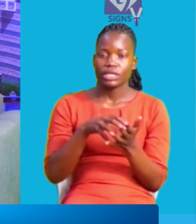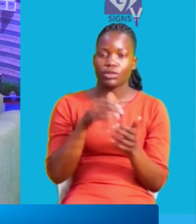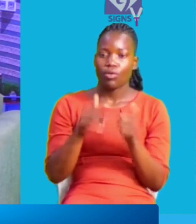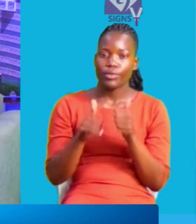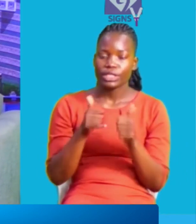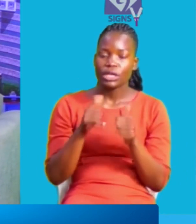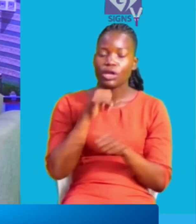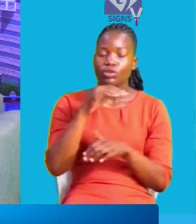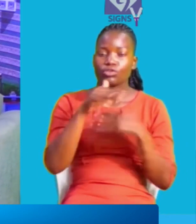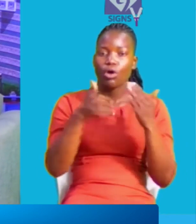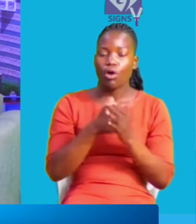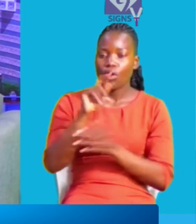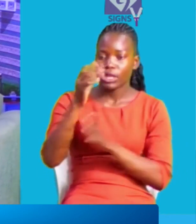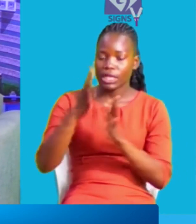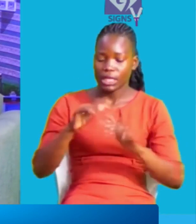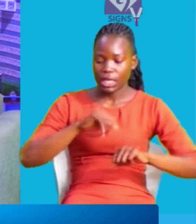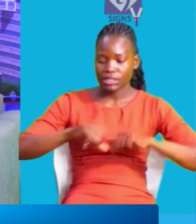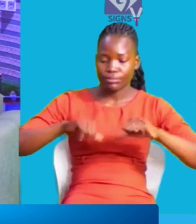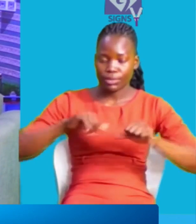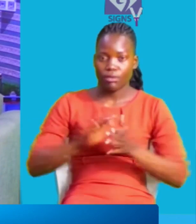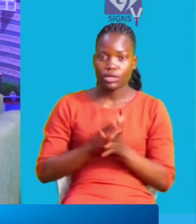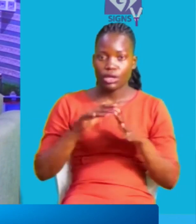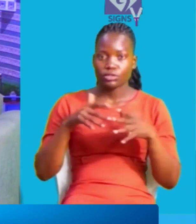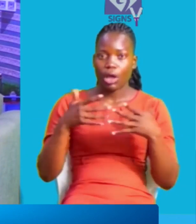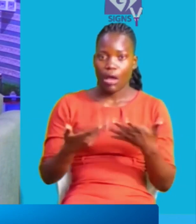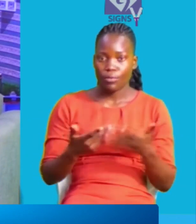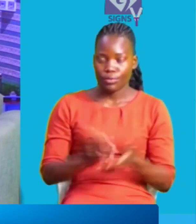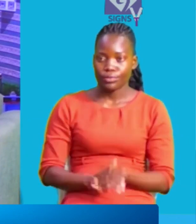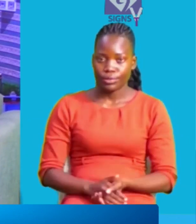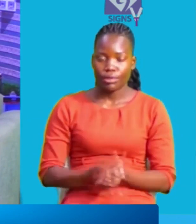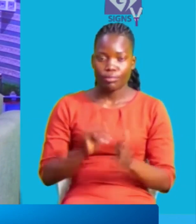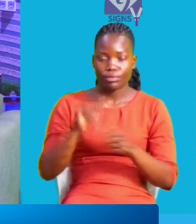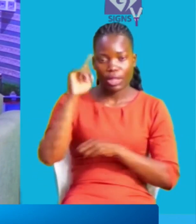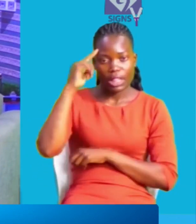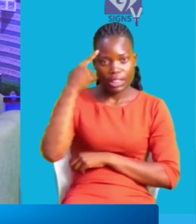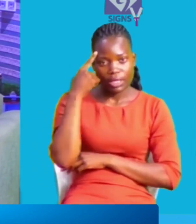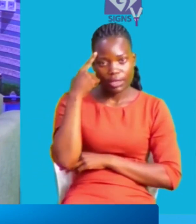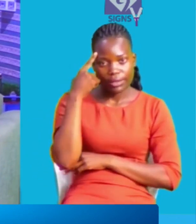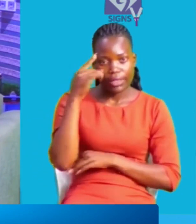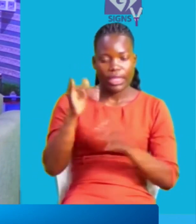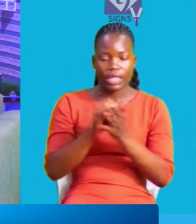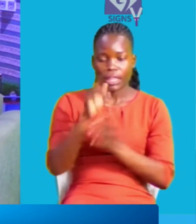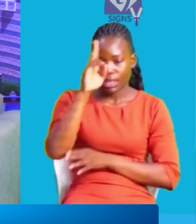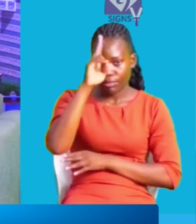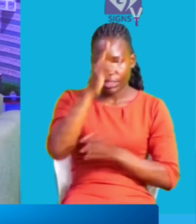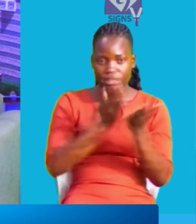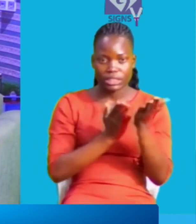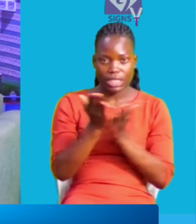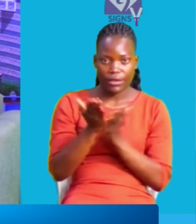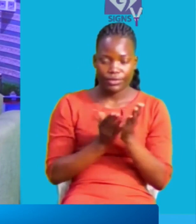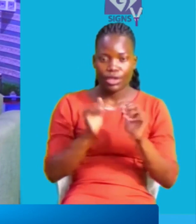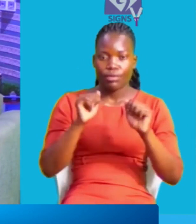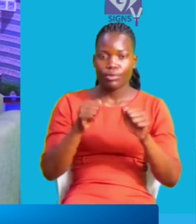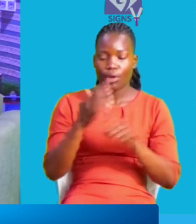in a state that not every Kenyan probably is proud of. How would you think that the